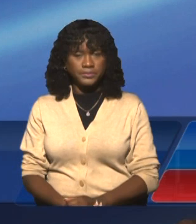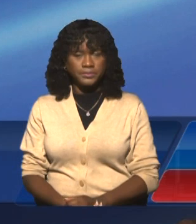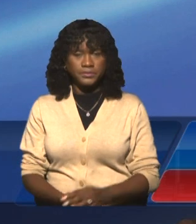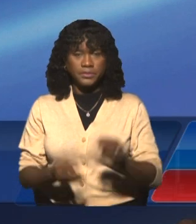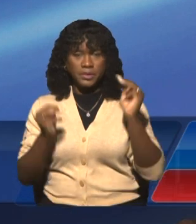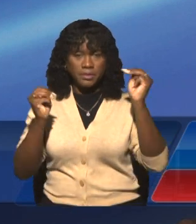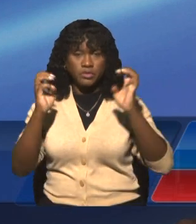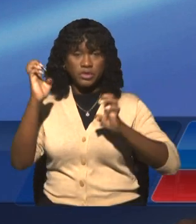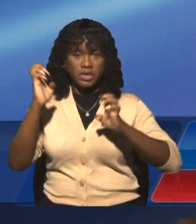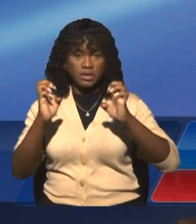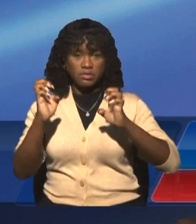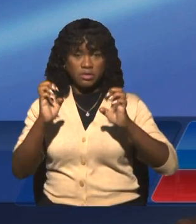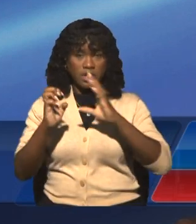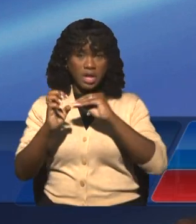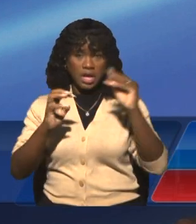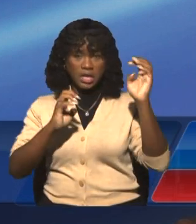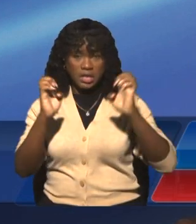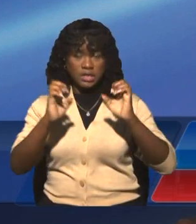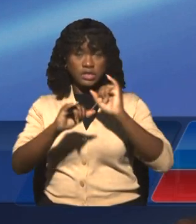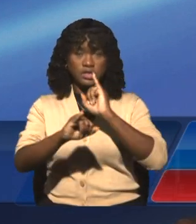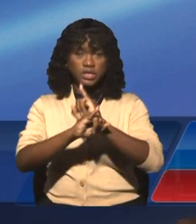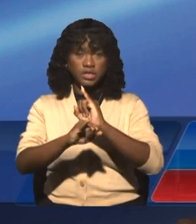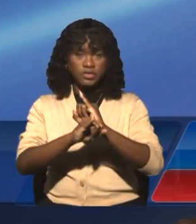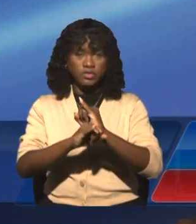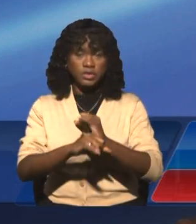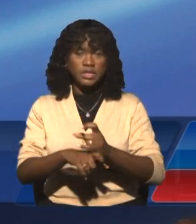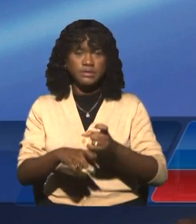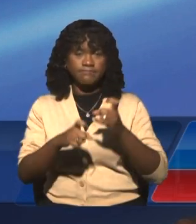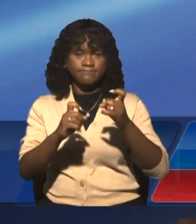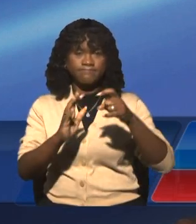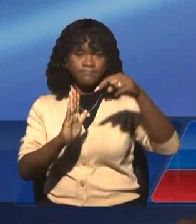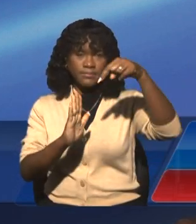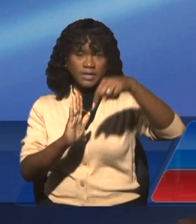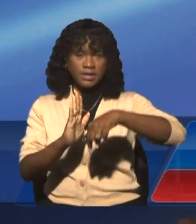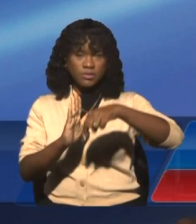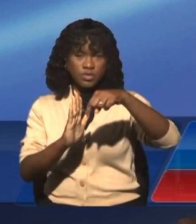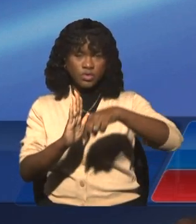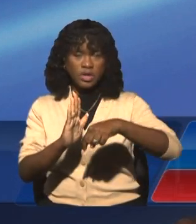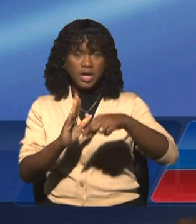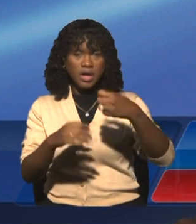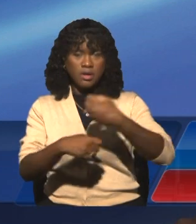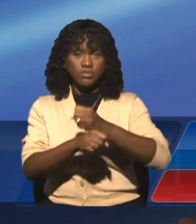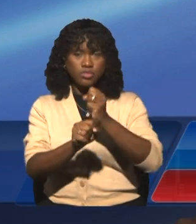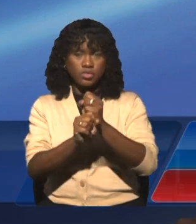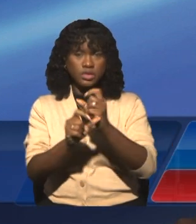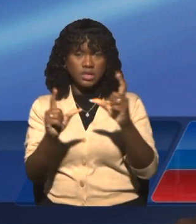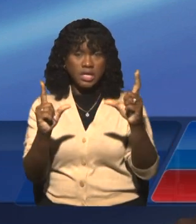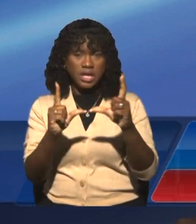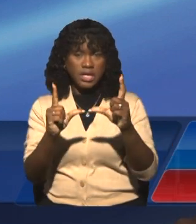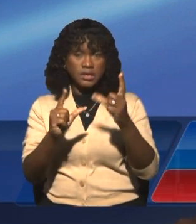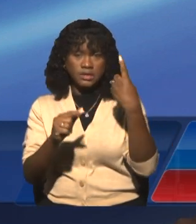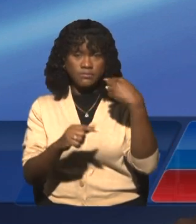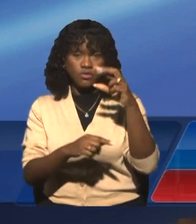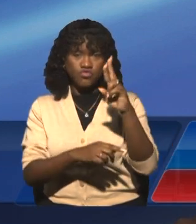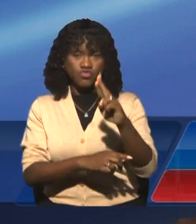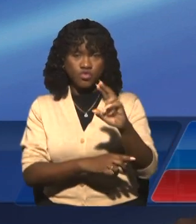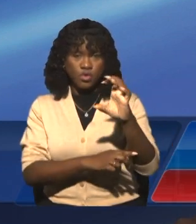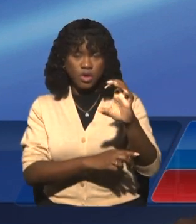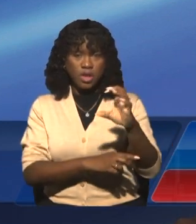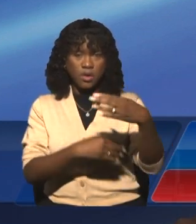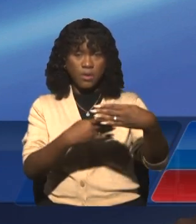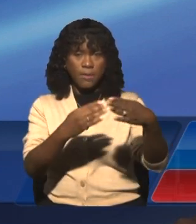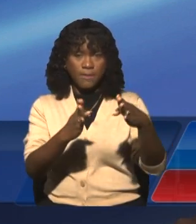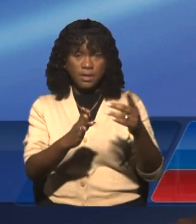The Ministry of Energy and Energy Industries has granted an exploration and production license for the Rio Claro block to